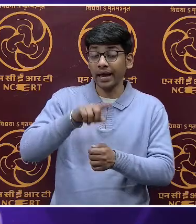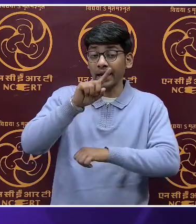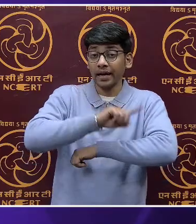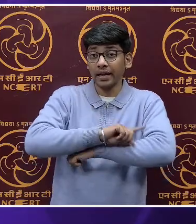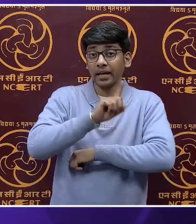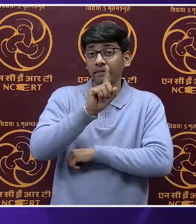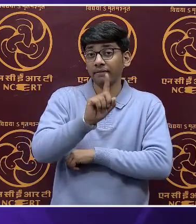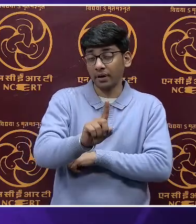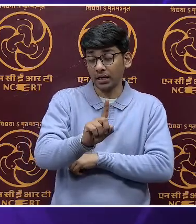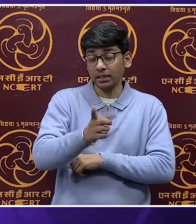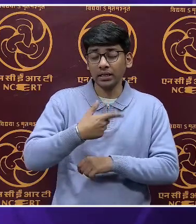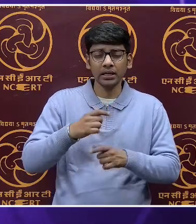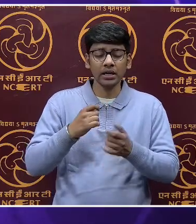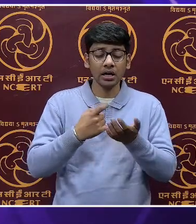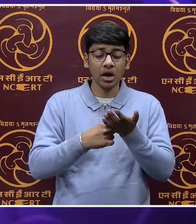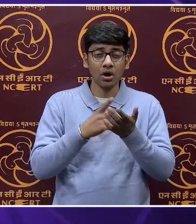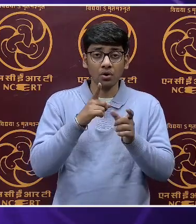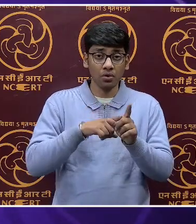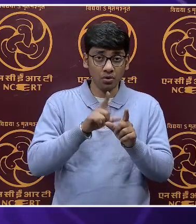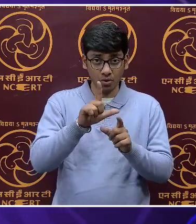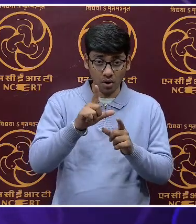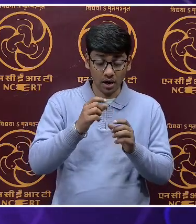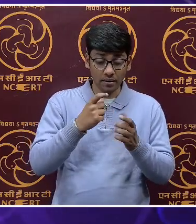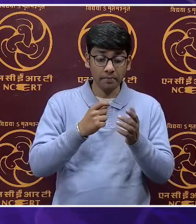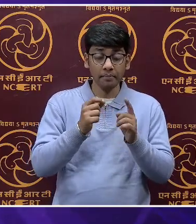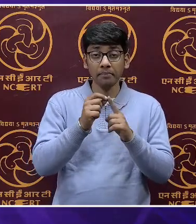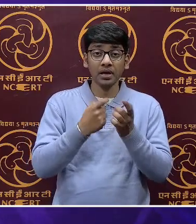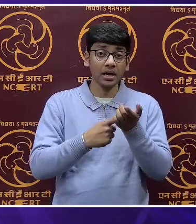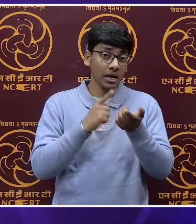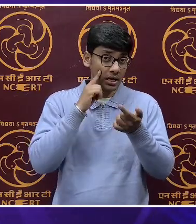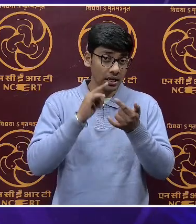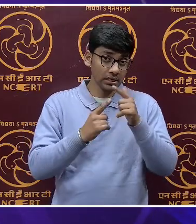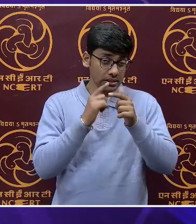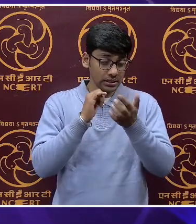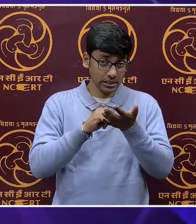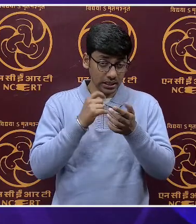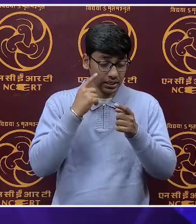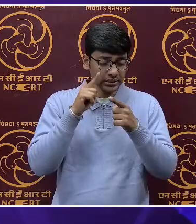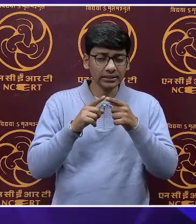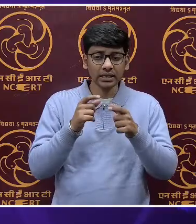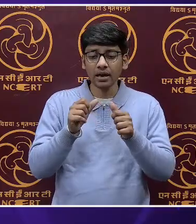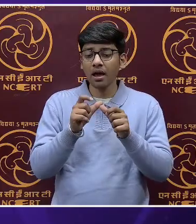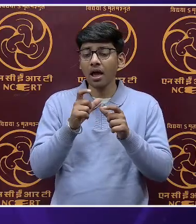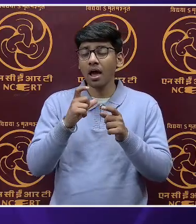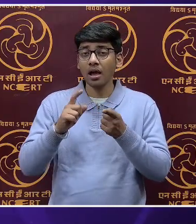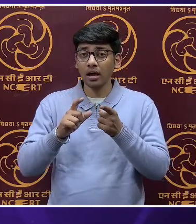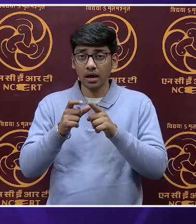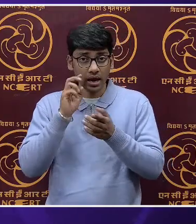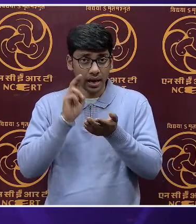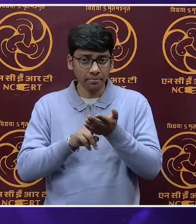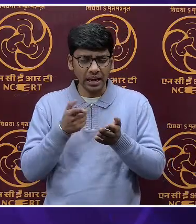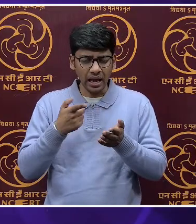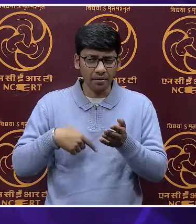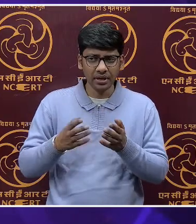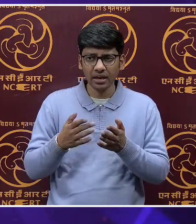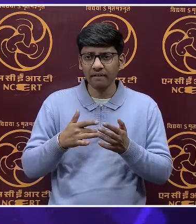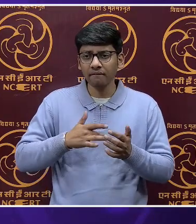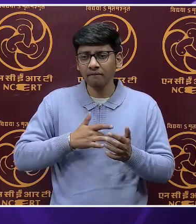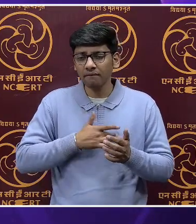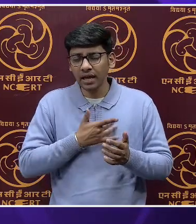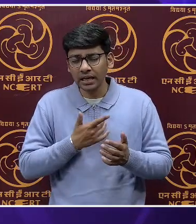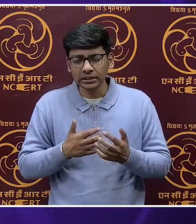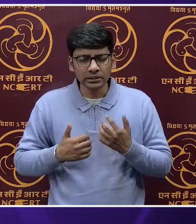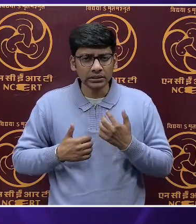a prestigious Royal Academy of Music. Okay. So, she is nervous, she is excited, and let's discuss about the first